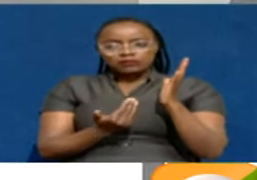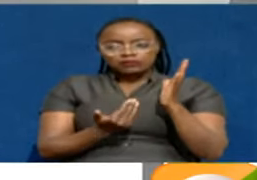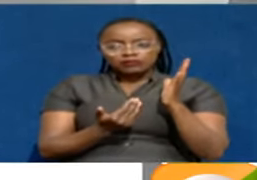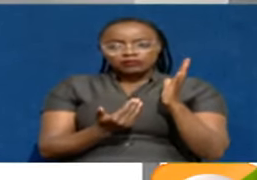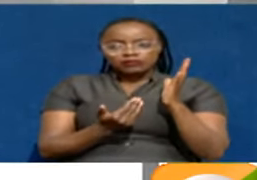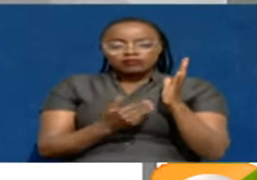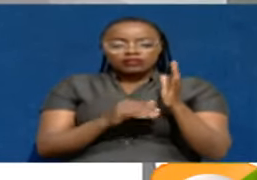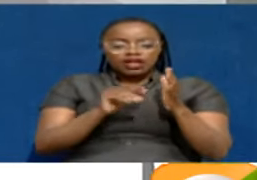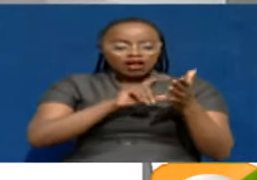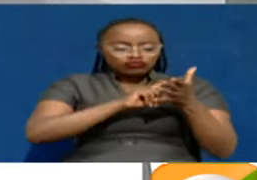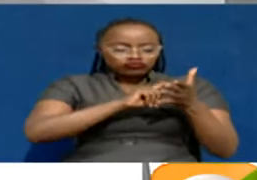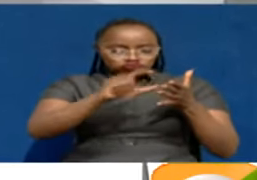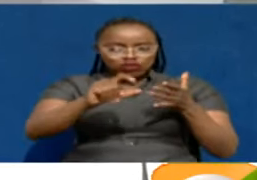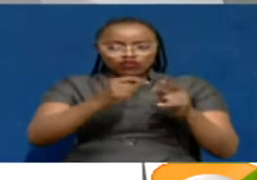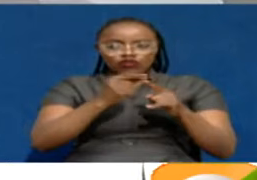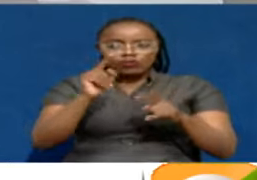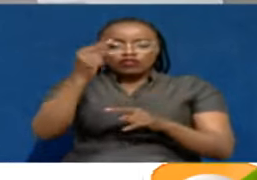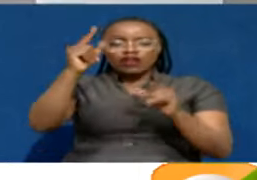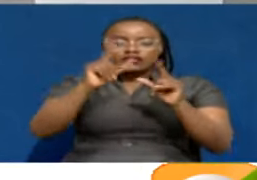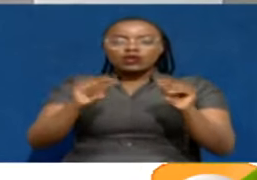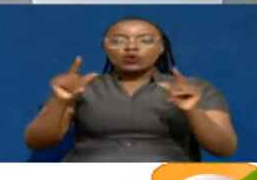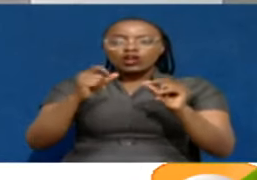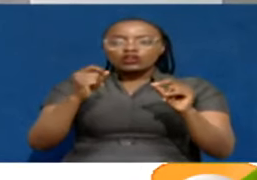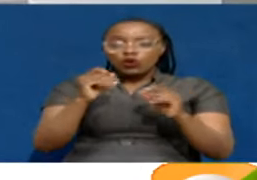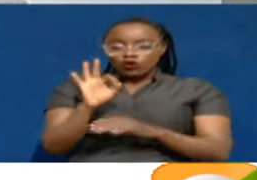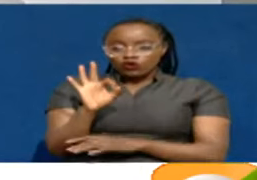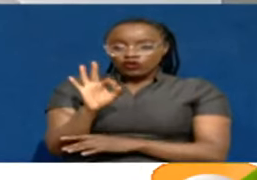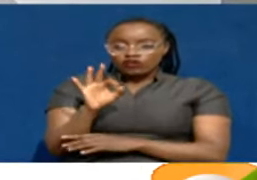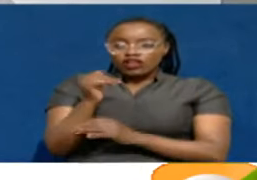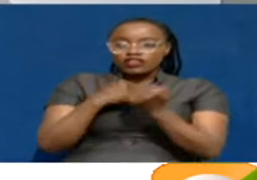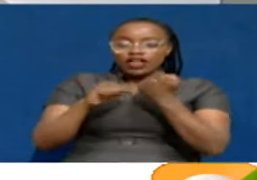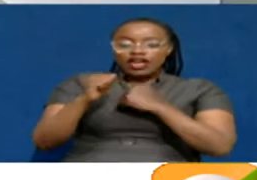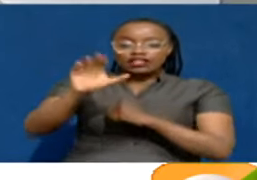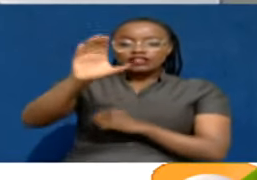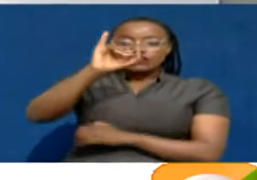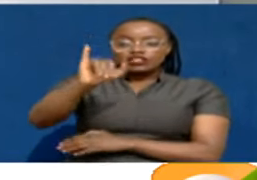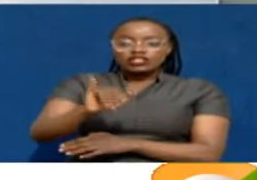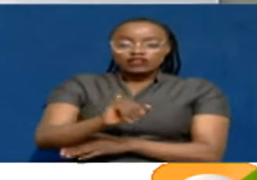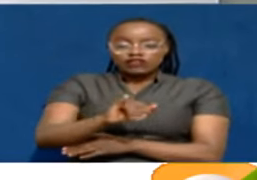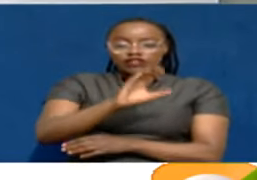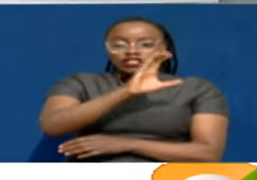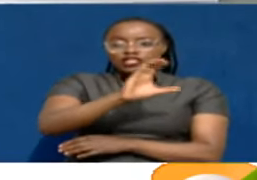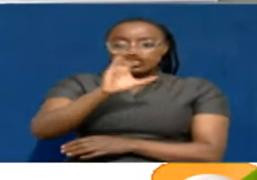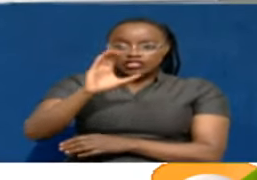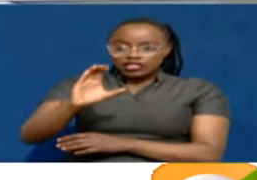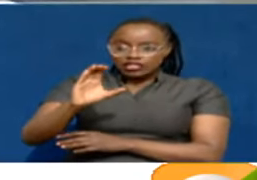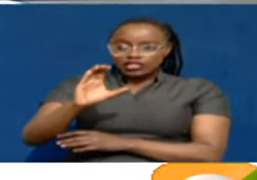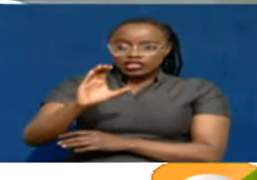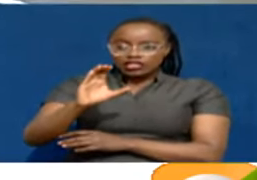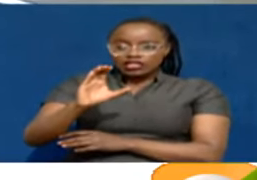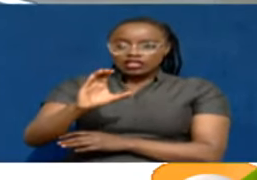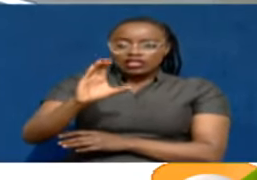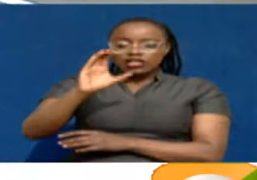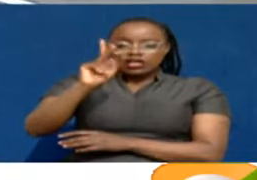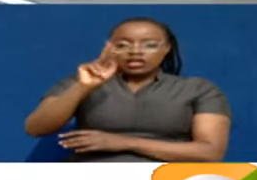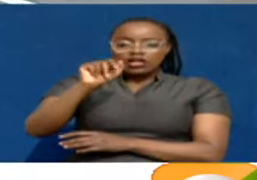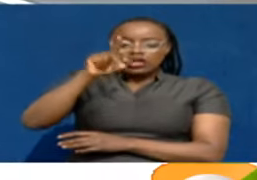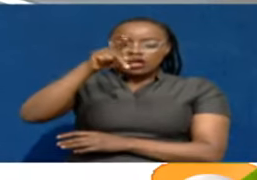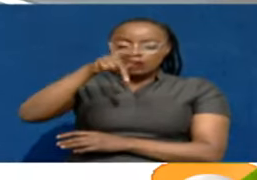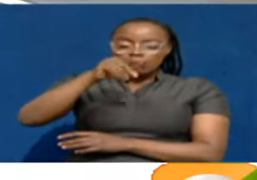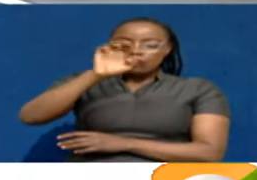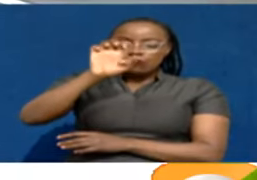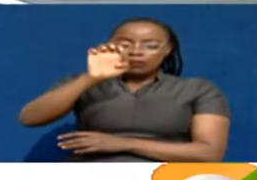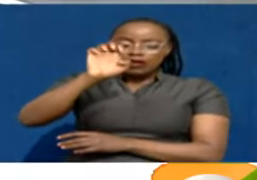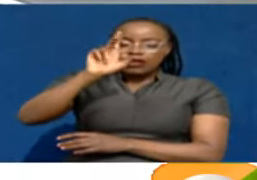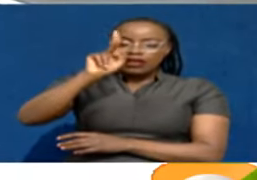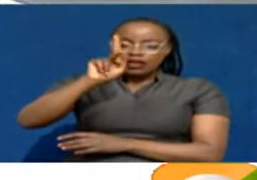an excerpt from the first words of the acting Chief Justice Sisi Kampepe, I hope I'm pronouncing that